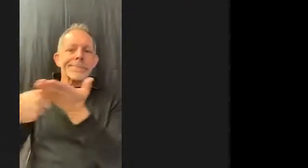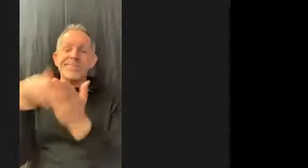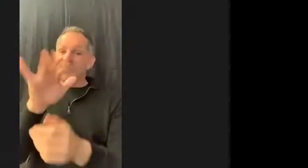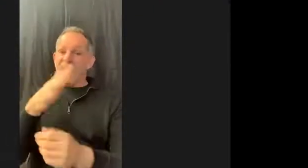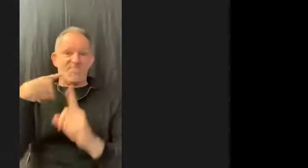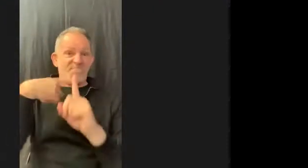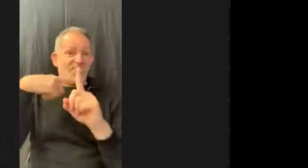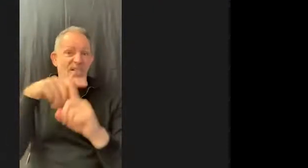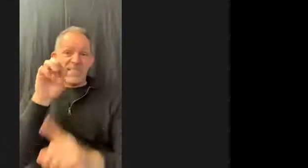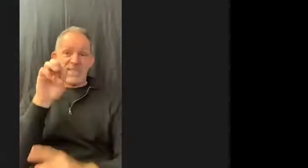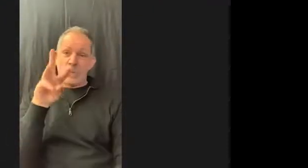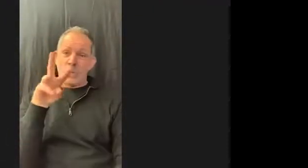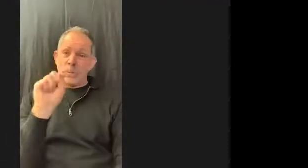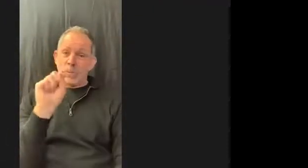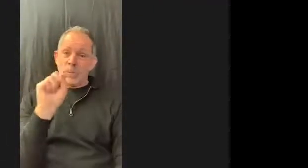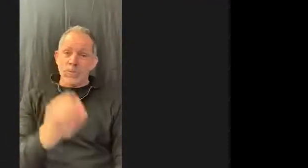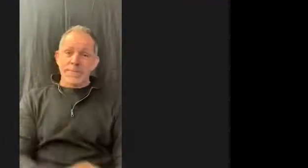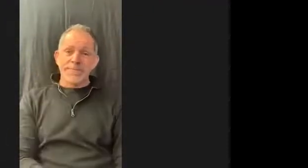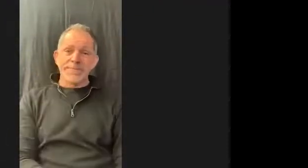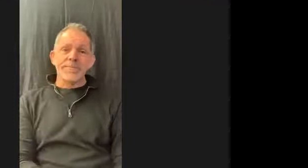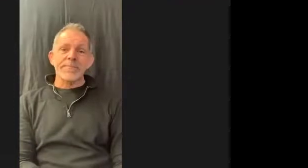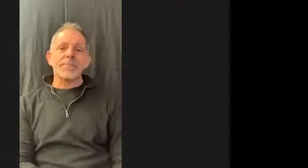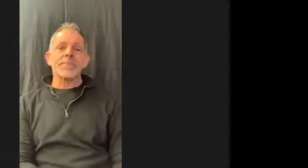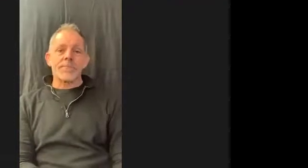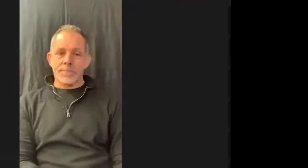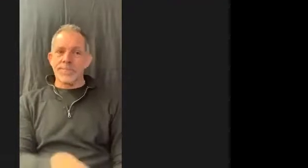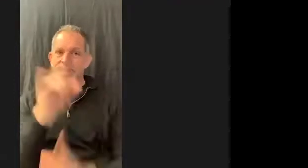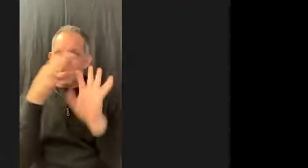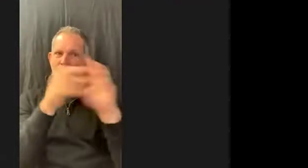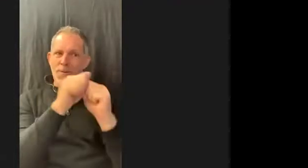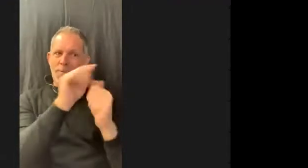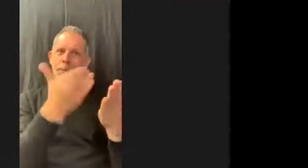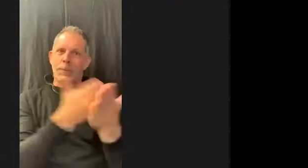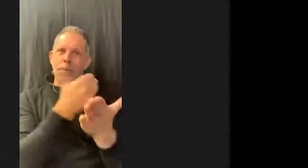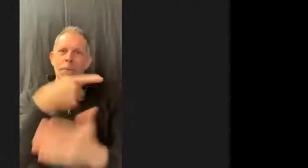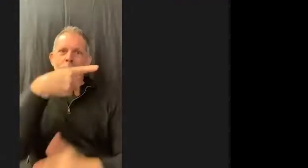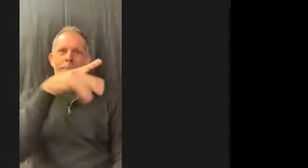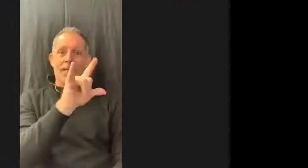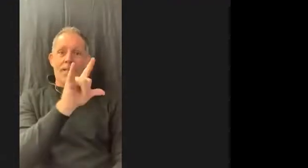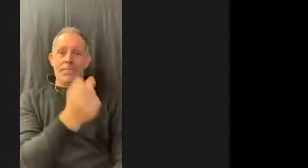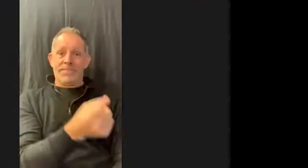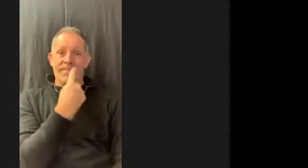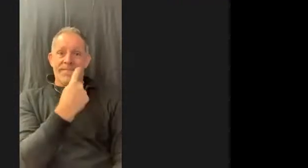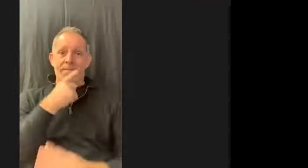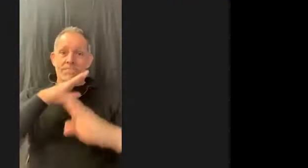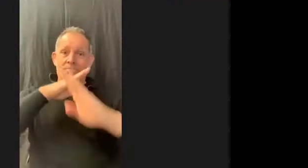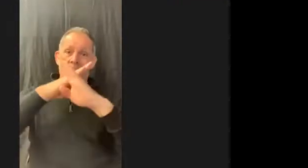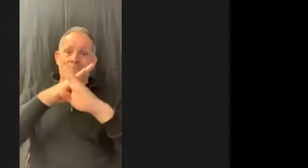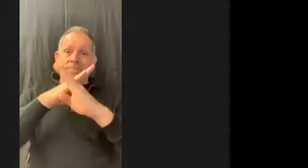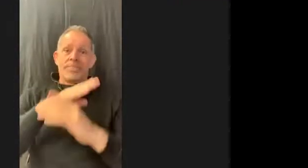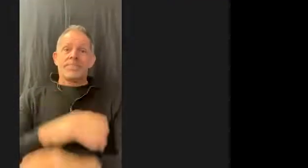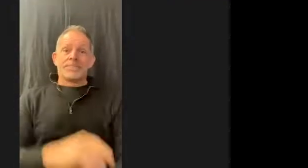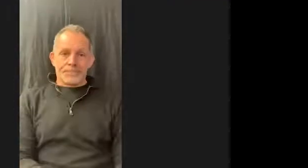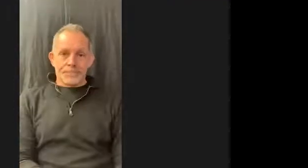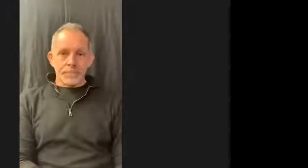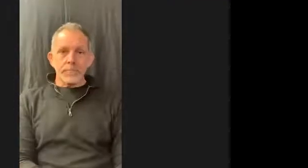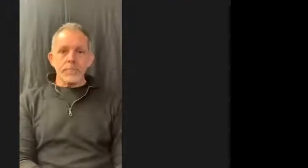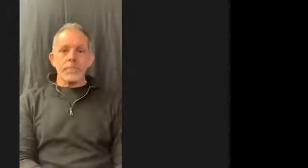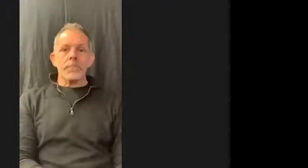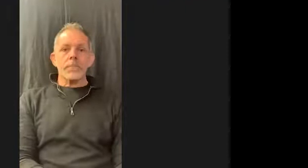front, addressing the pandemic. As you can see, a 50% reduction in